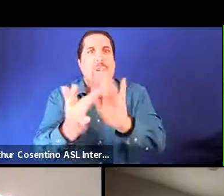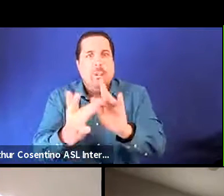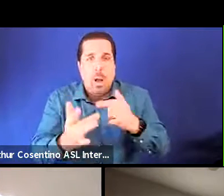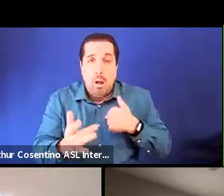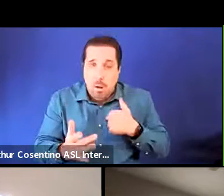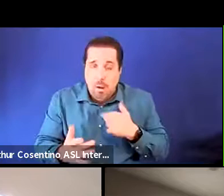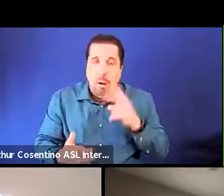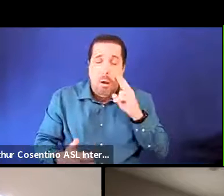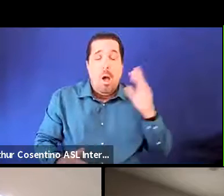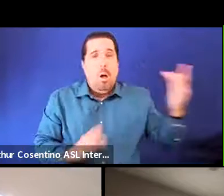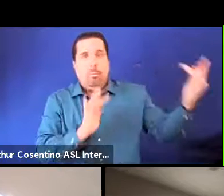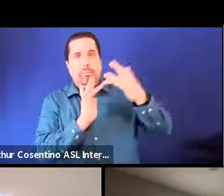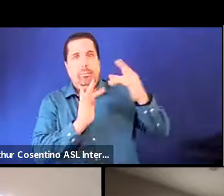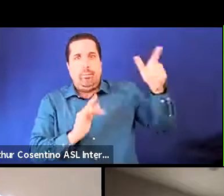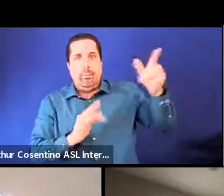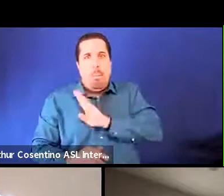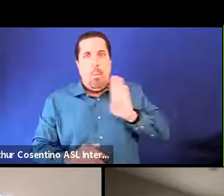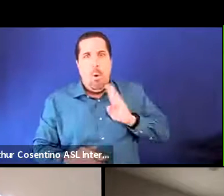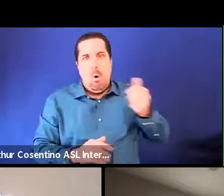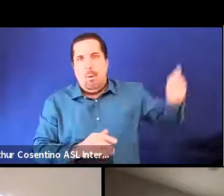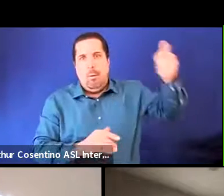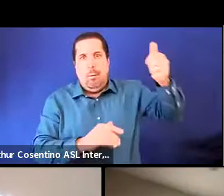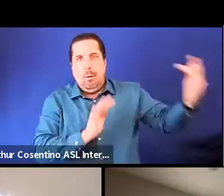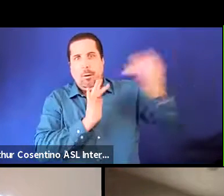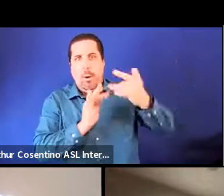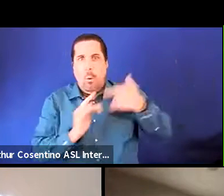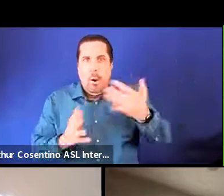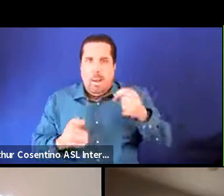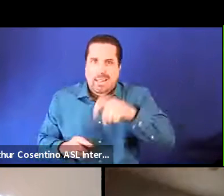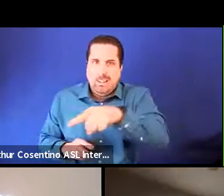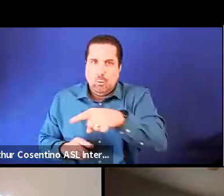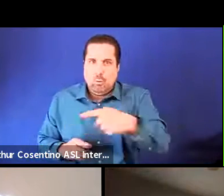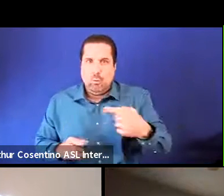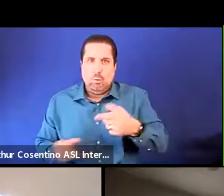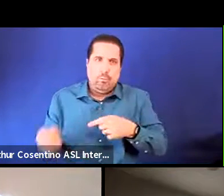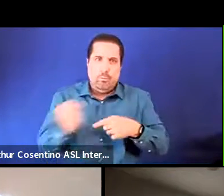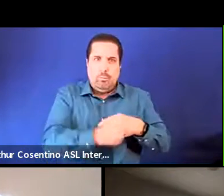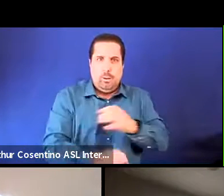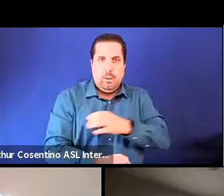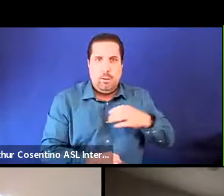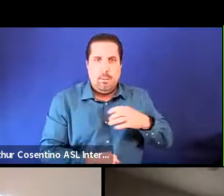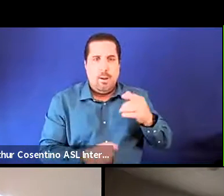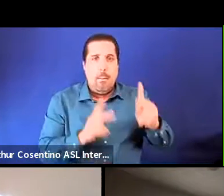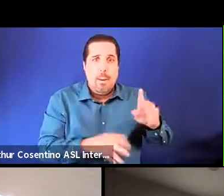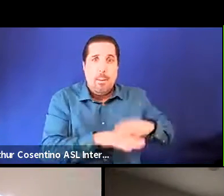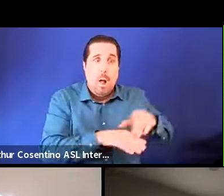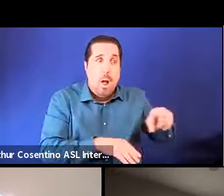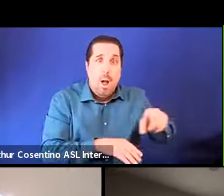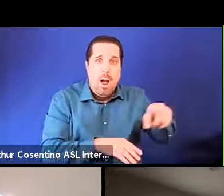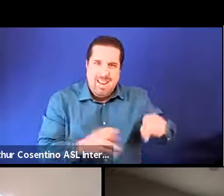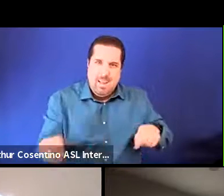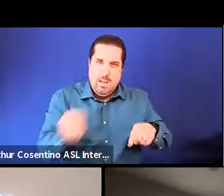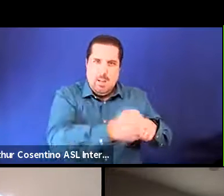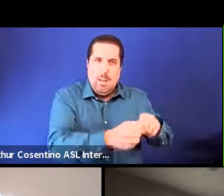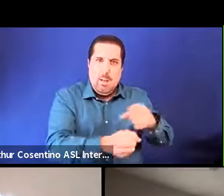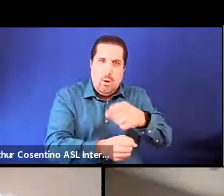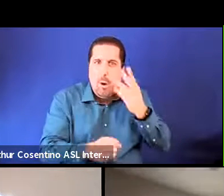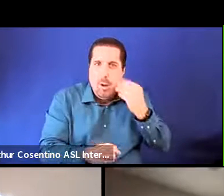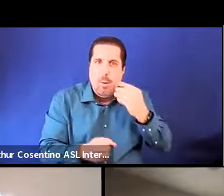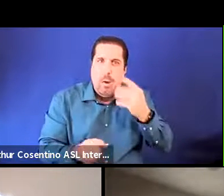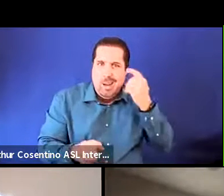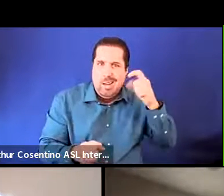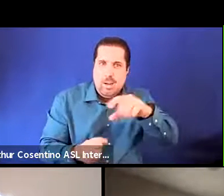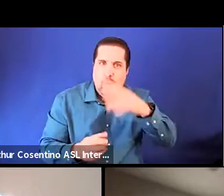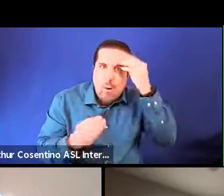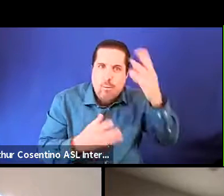from the Board of State and Community Corrections. Hey, we want to be on this committee because we need folks in the community in those spaces. And so that's just an important thing that